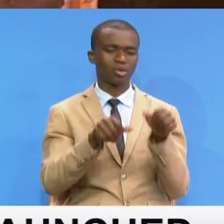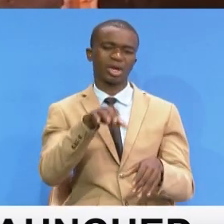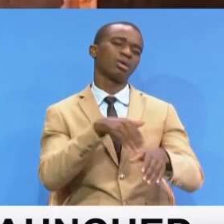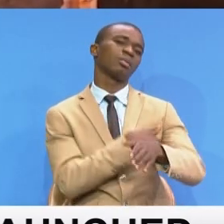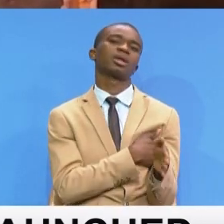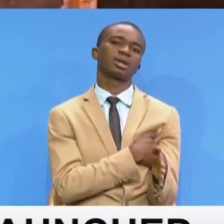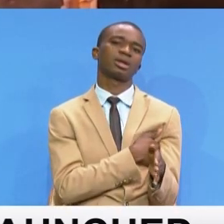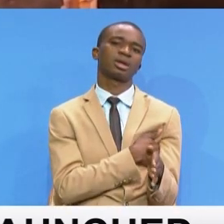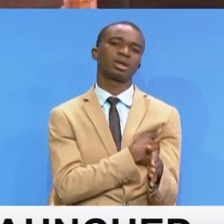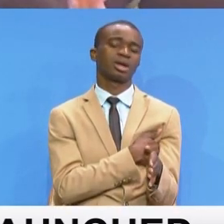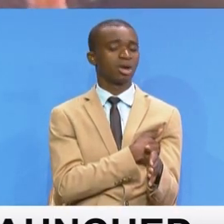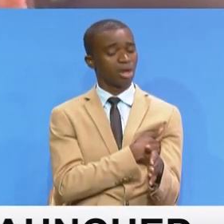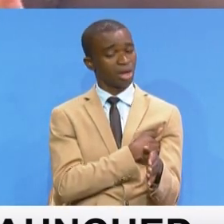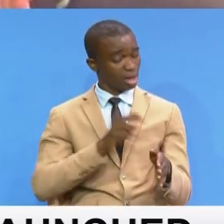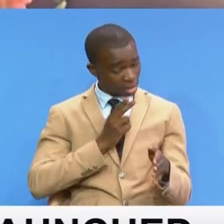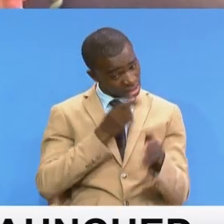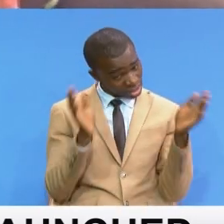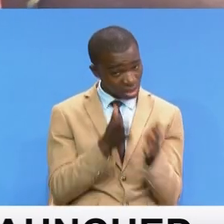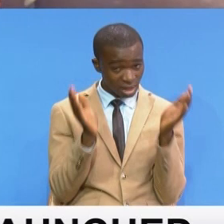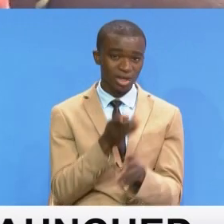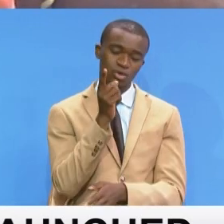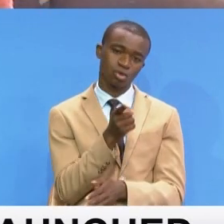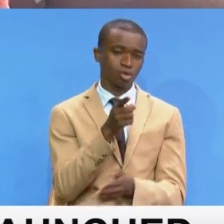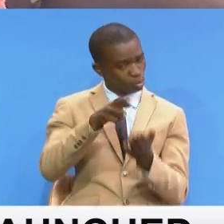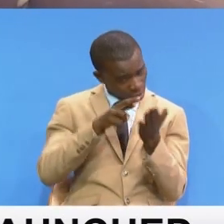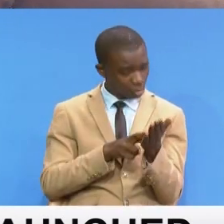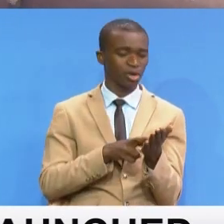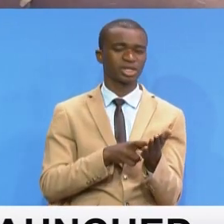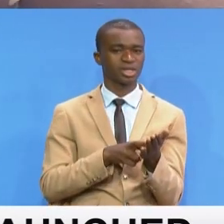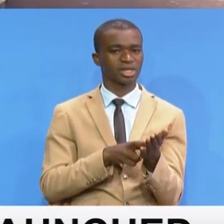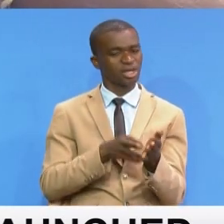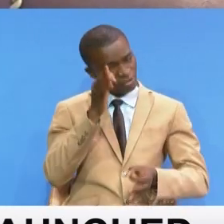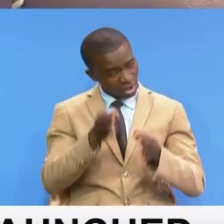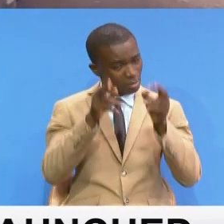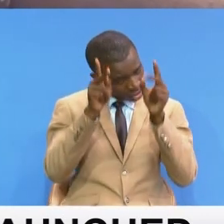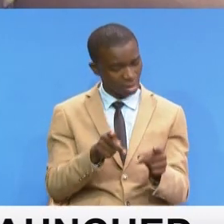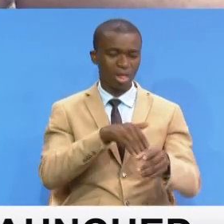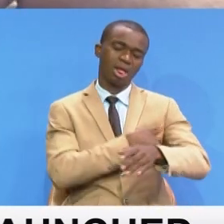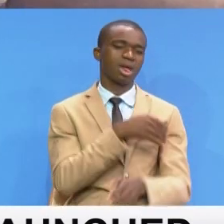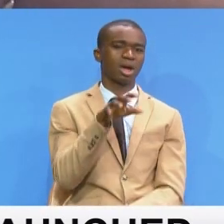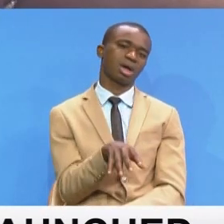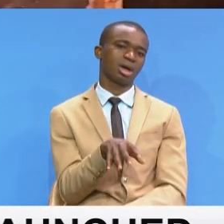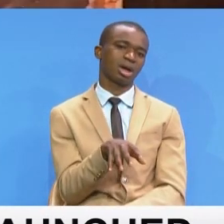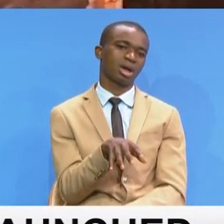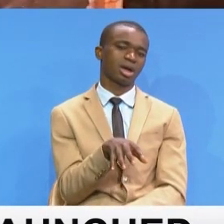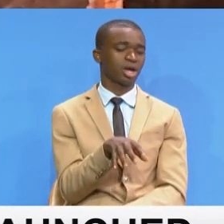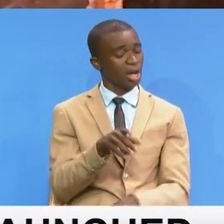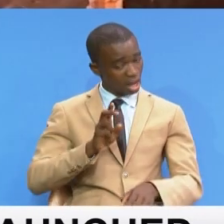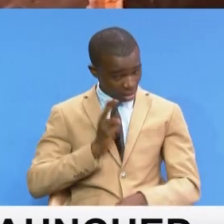now, to encourage you, to support you, and also to come and add our